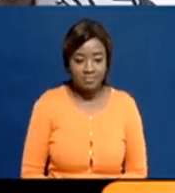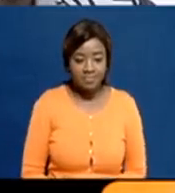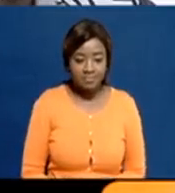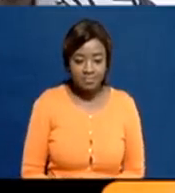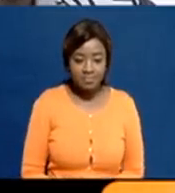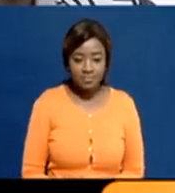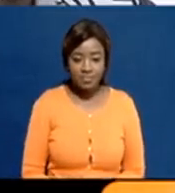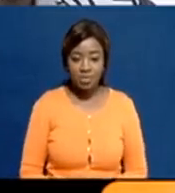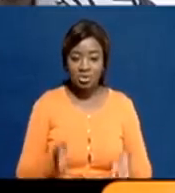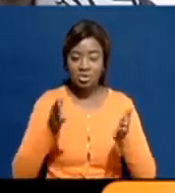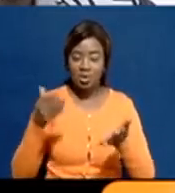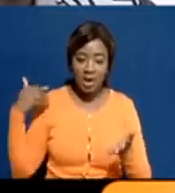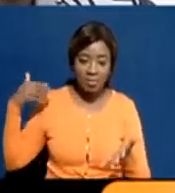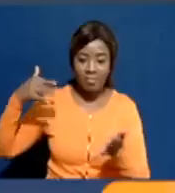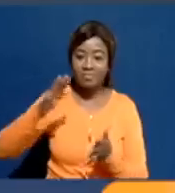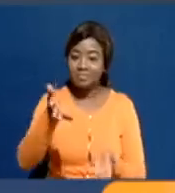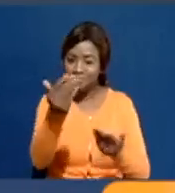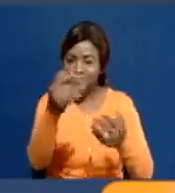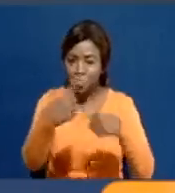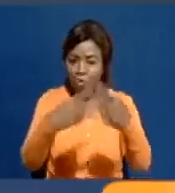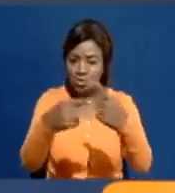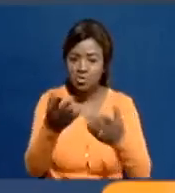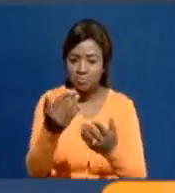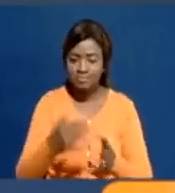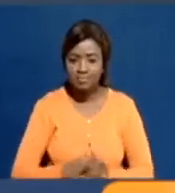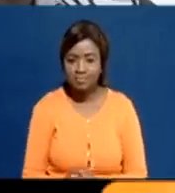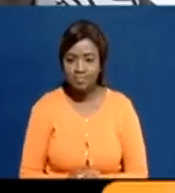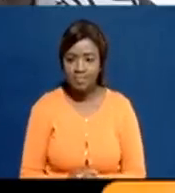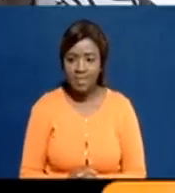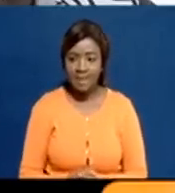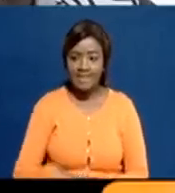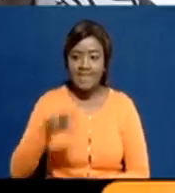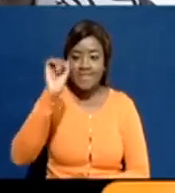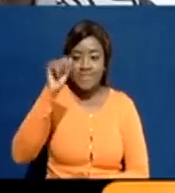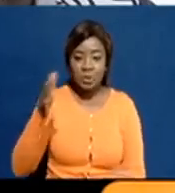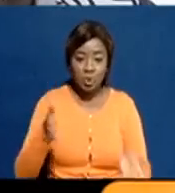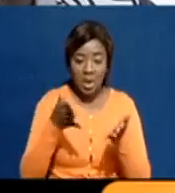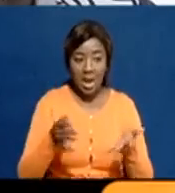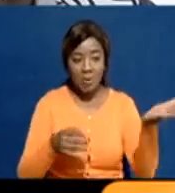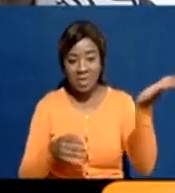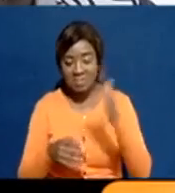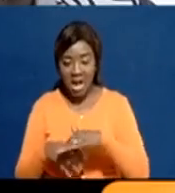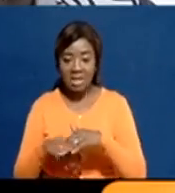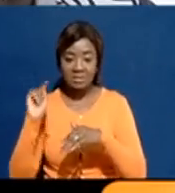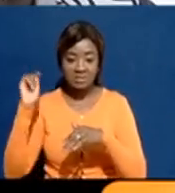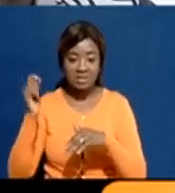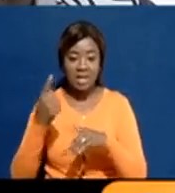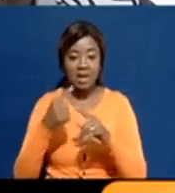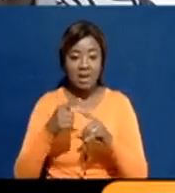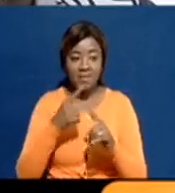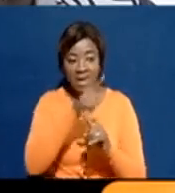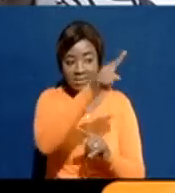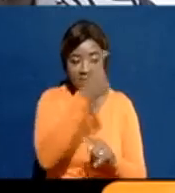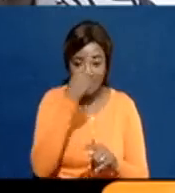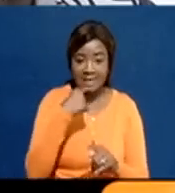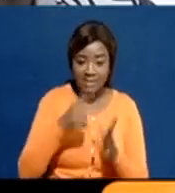now several years now, past it, Richard. Yeah, no, go ahead. Yeah, so now I was told in India that I have to keep on going back every year